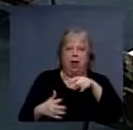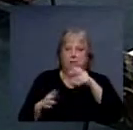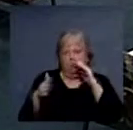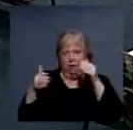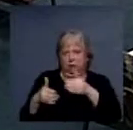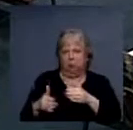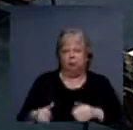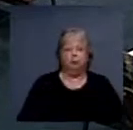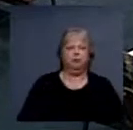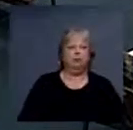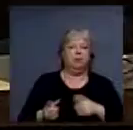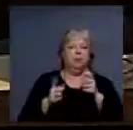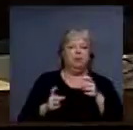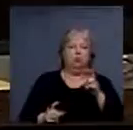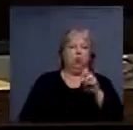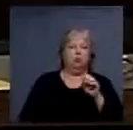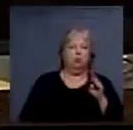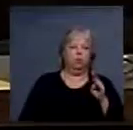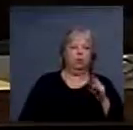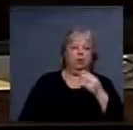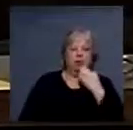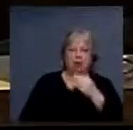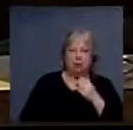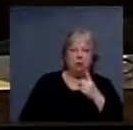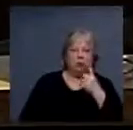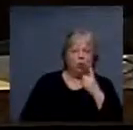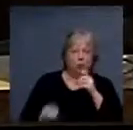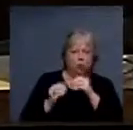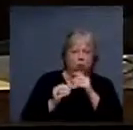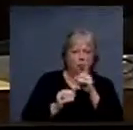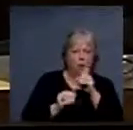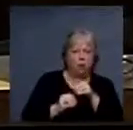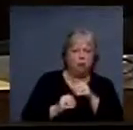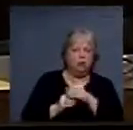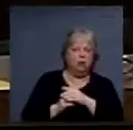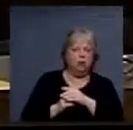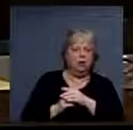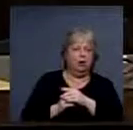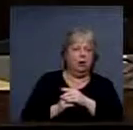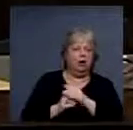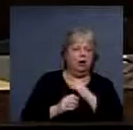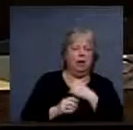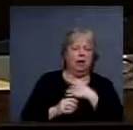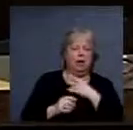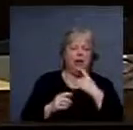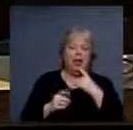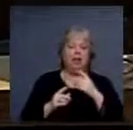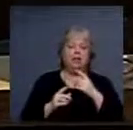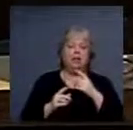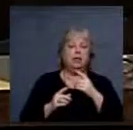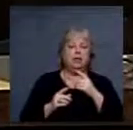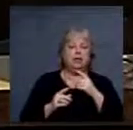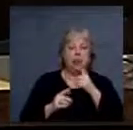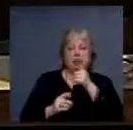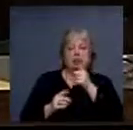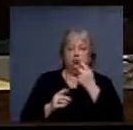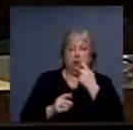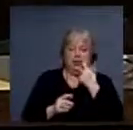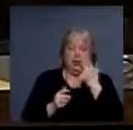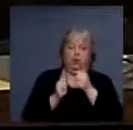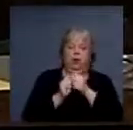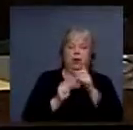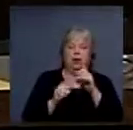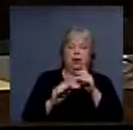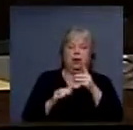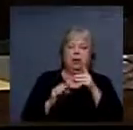Director Webb? Thank you, and this is just one more question on some information I'd like to get. I had lunch with a district judge recently who told